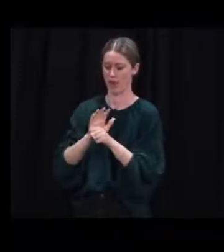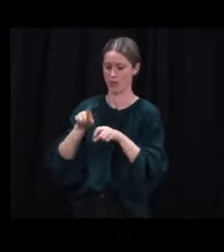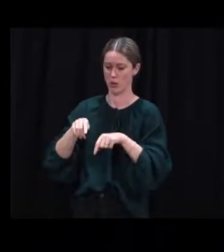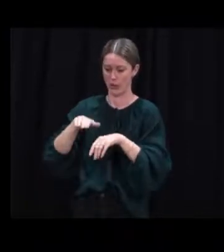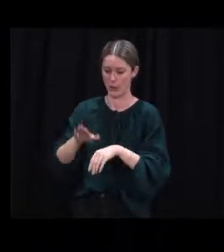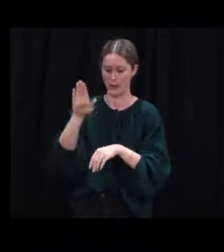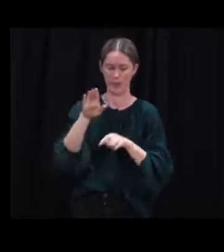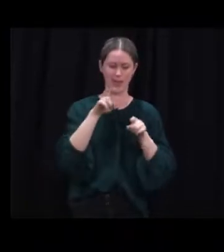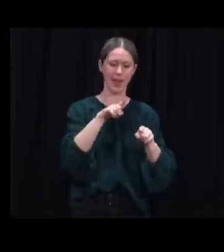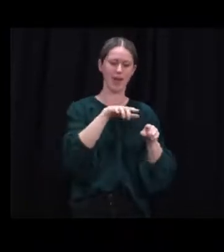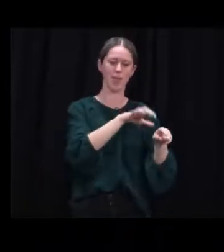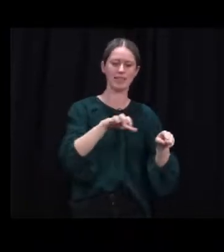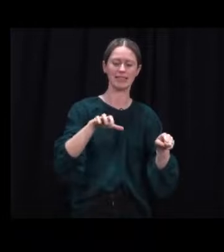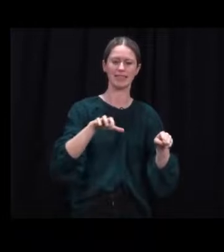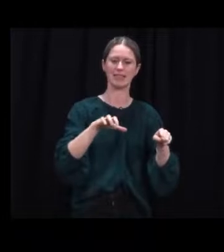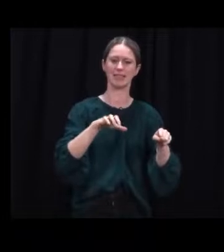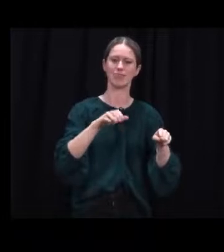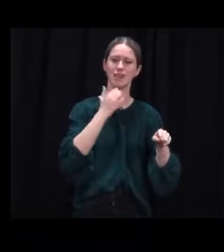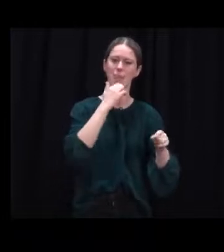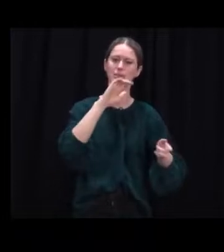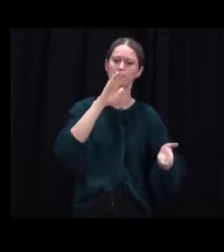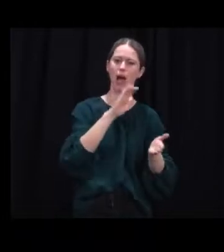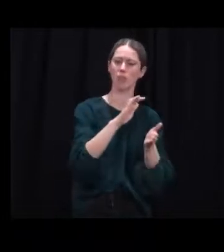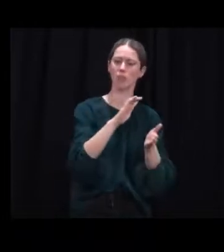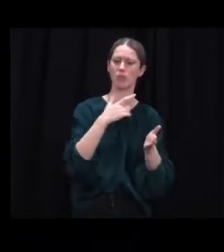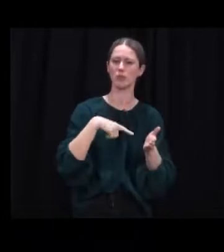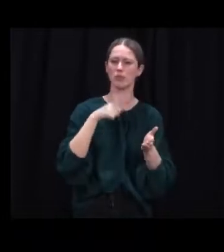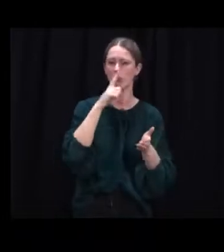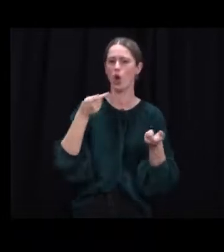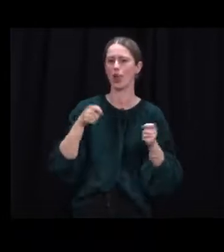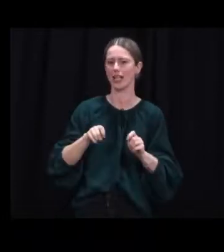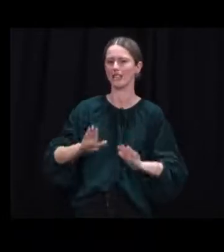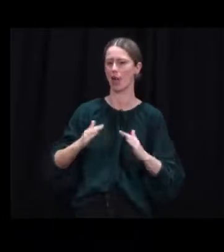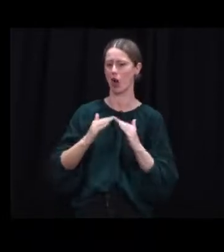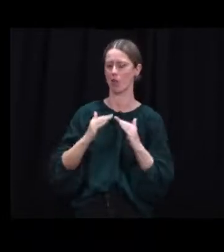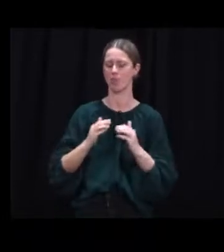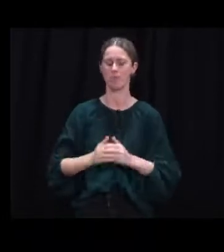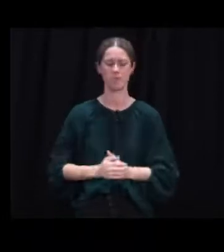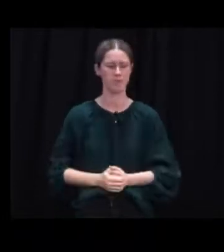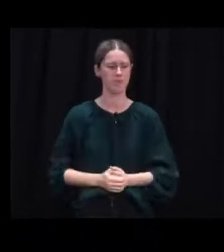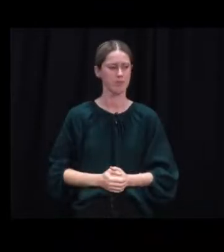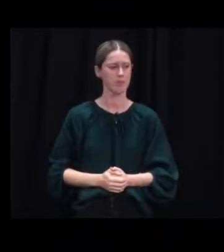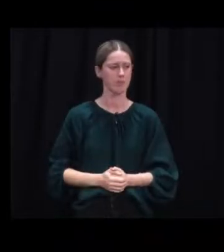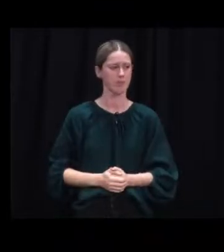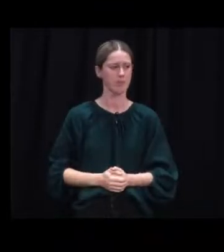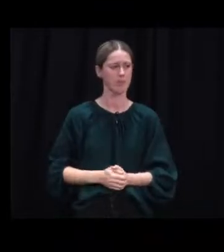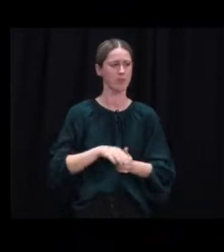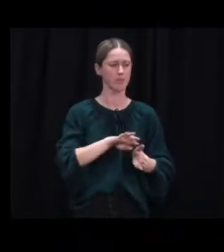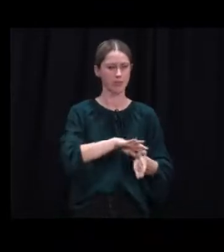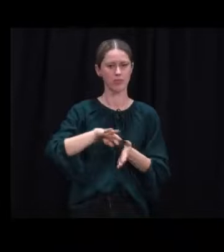about the large number of new cases, that's clearly a much smaller number than we have seen in other days.